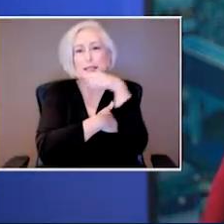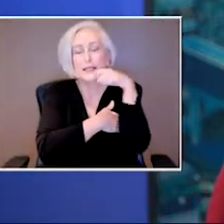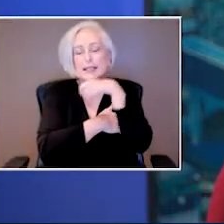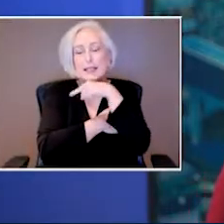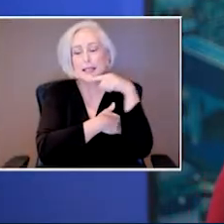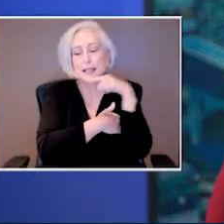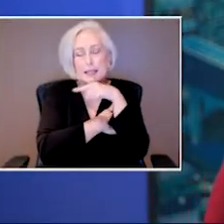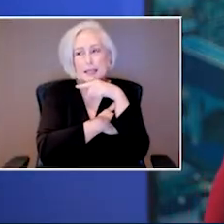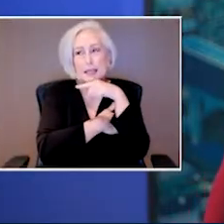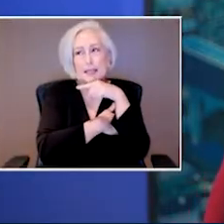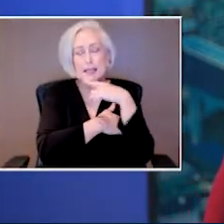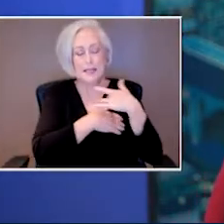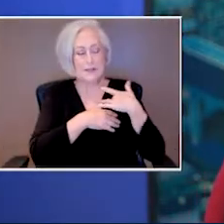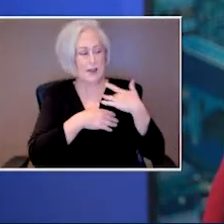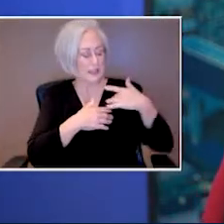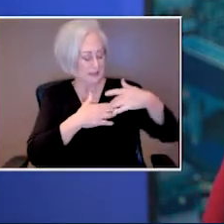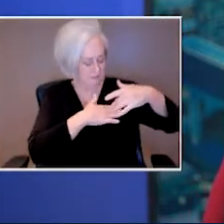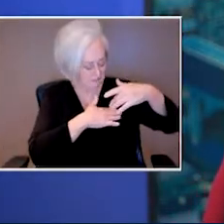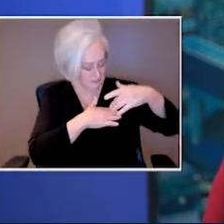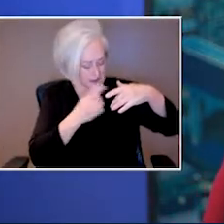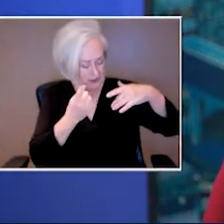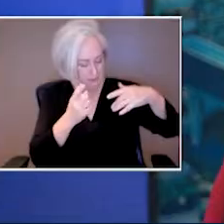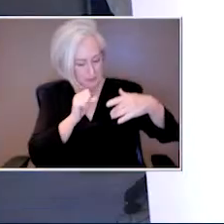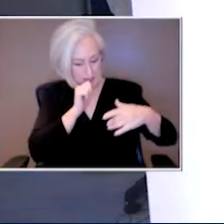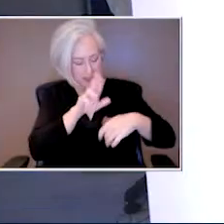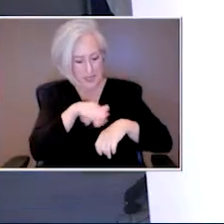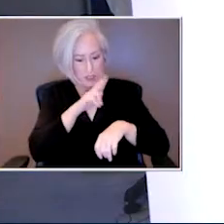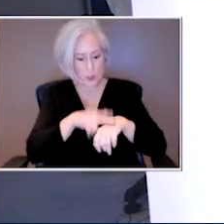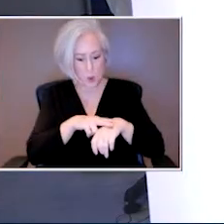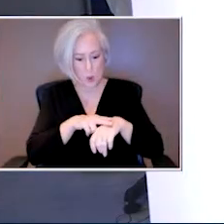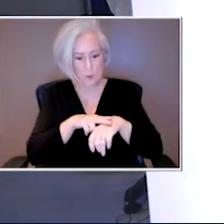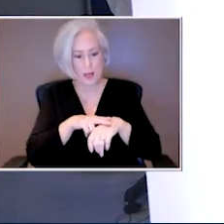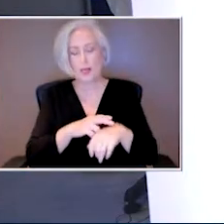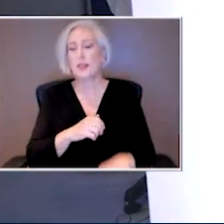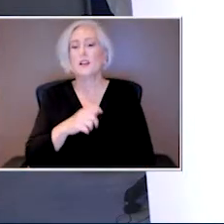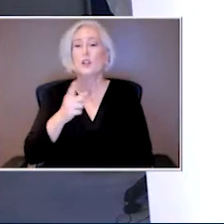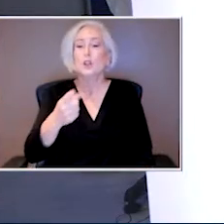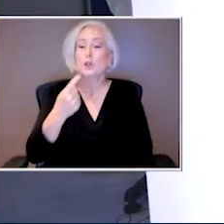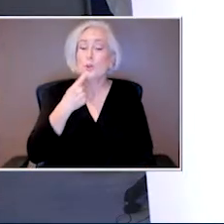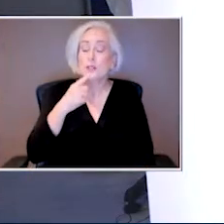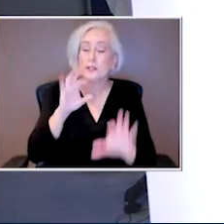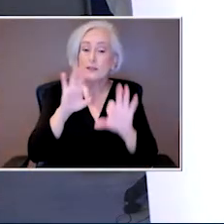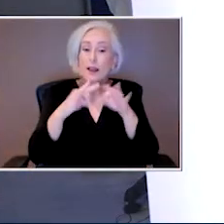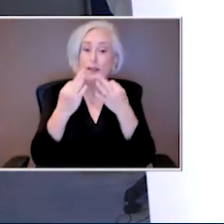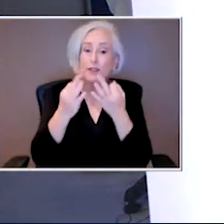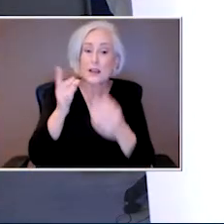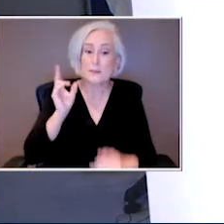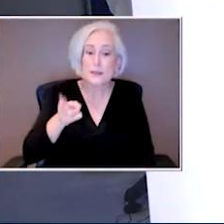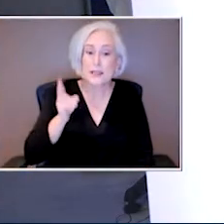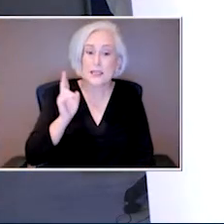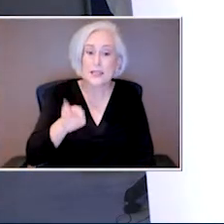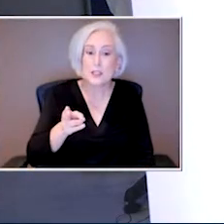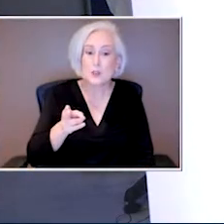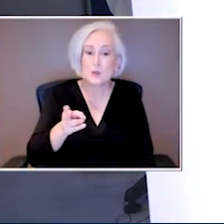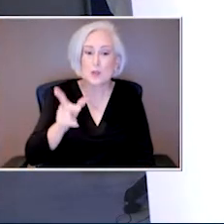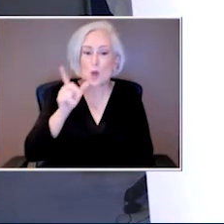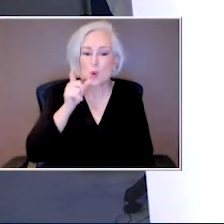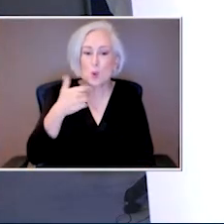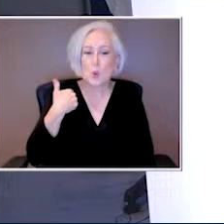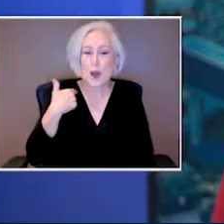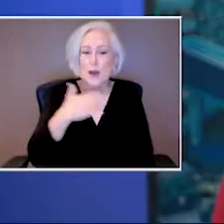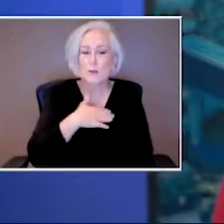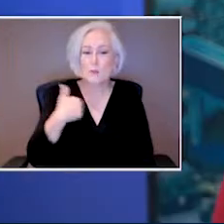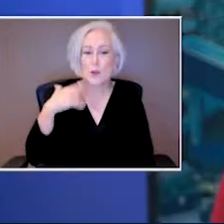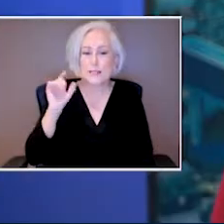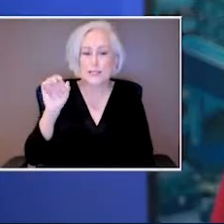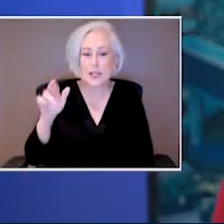that did not feel normal for me. Yeah, and then when you say you have a family history, who is that? So my dad's